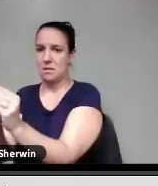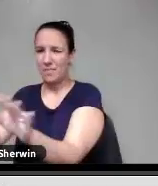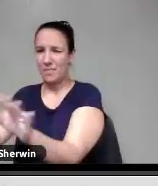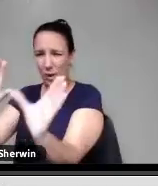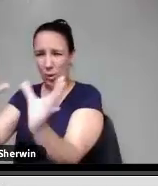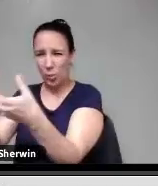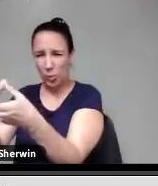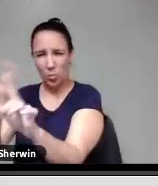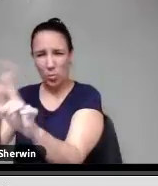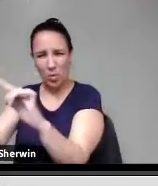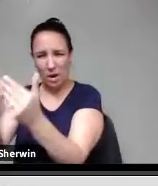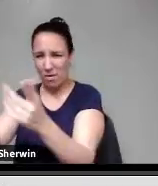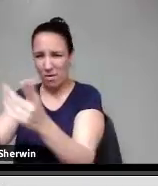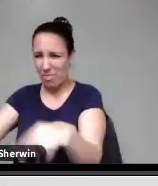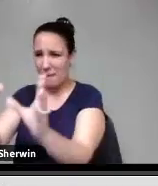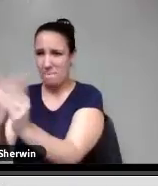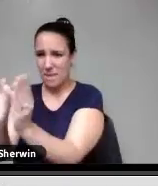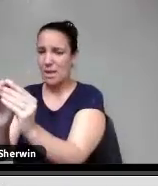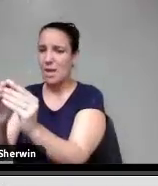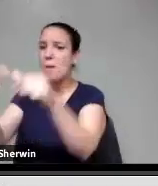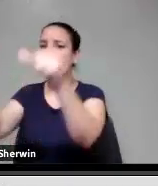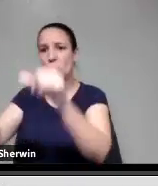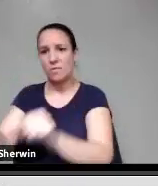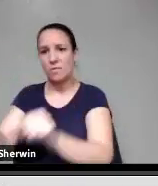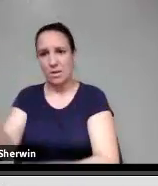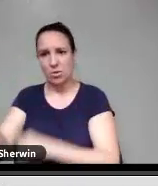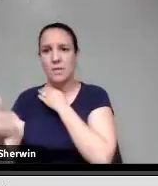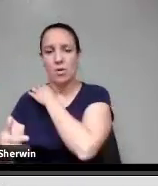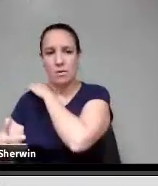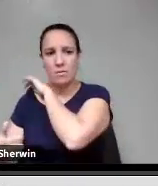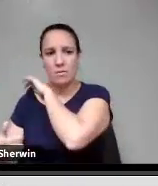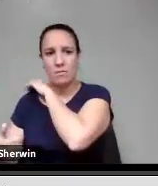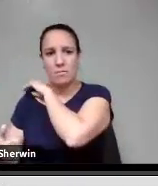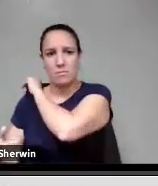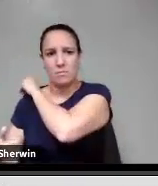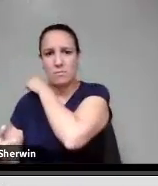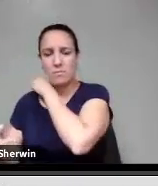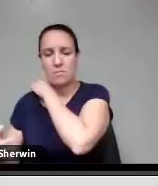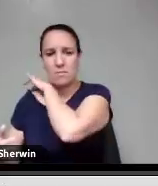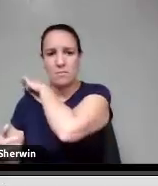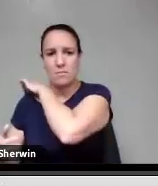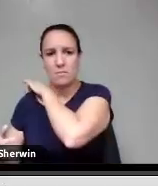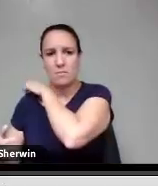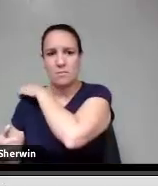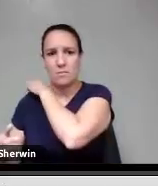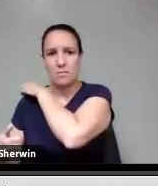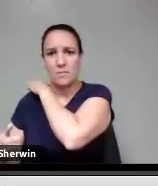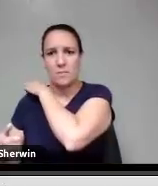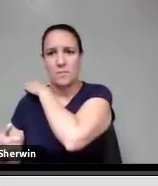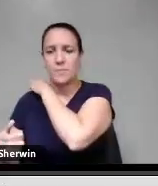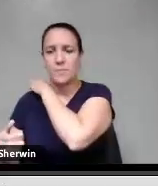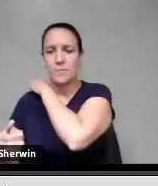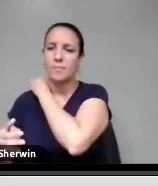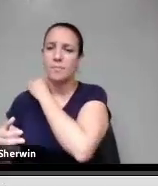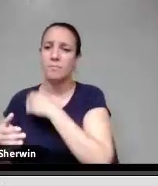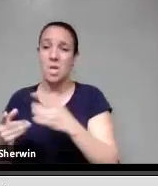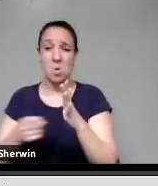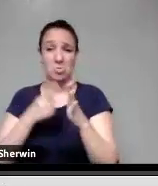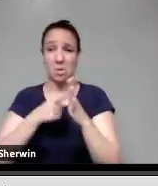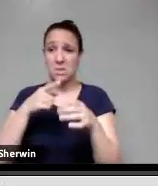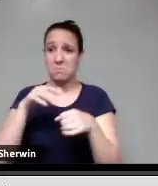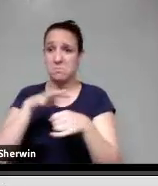have, or this survey that you want to do, or whatever it is. Run ads in local papers if you can. And sometimes local papers or